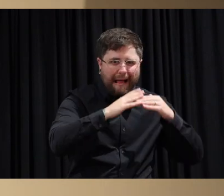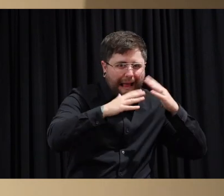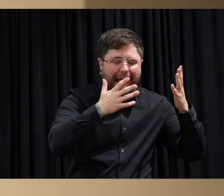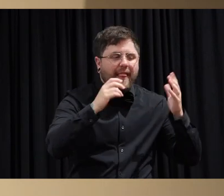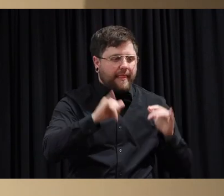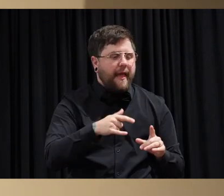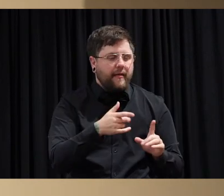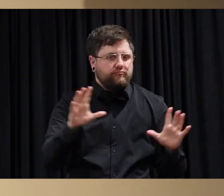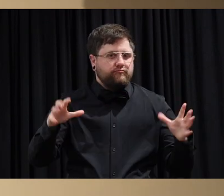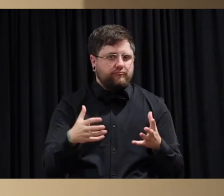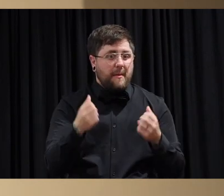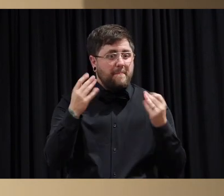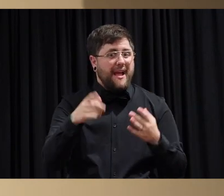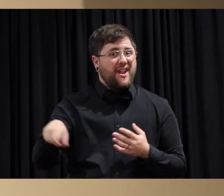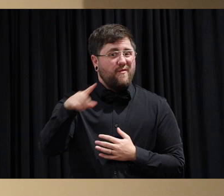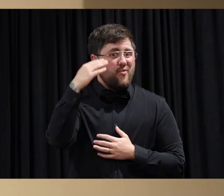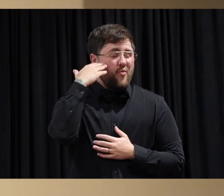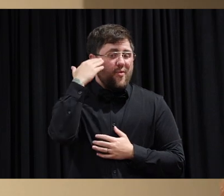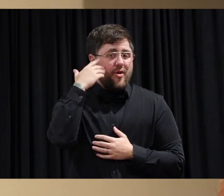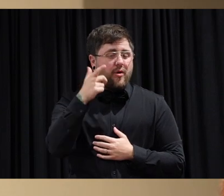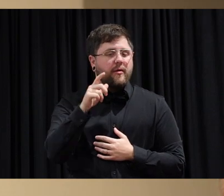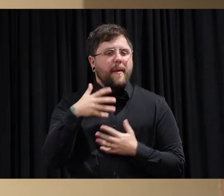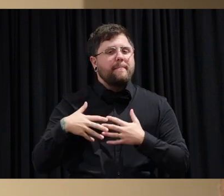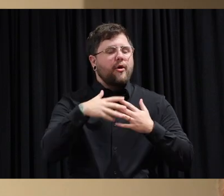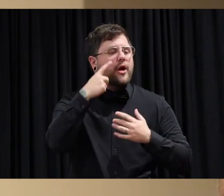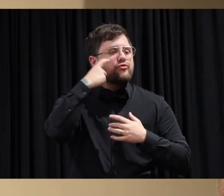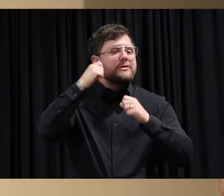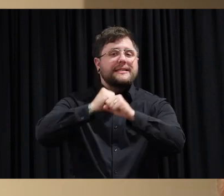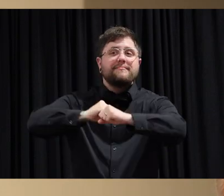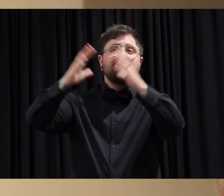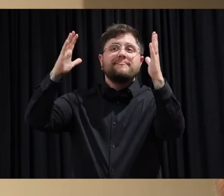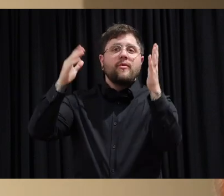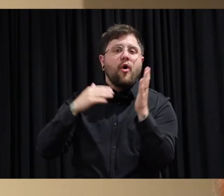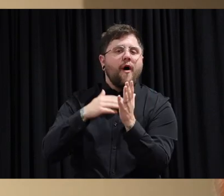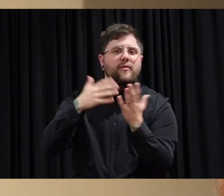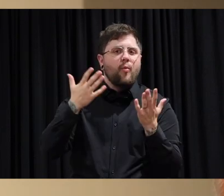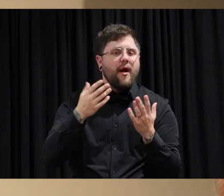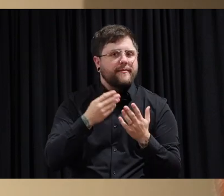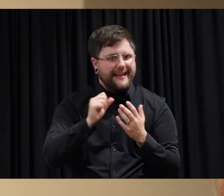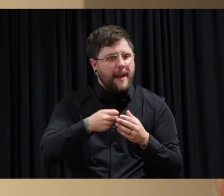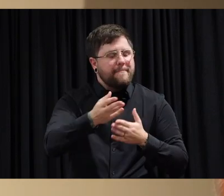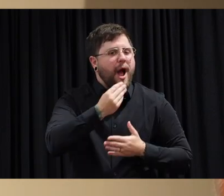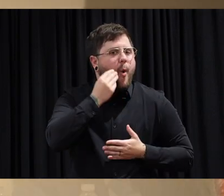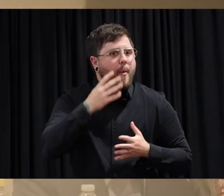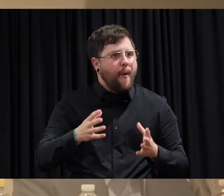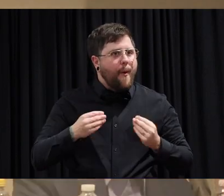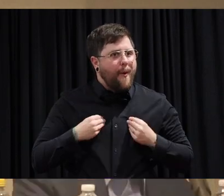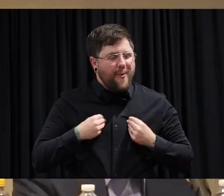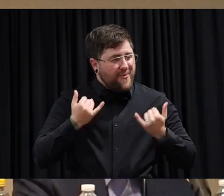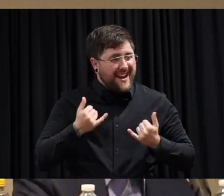you know in this room, the American dream, which often is defined by home ownership, is at